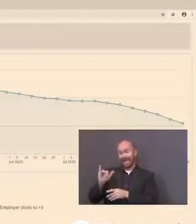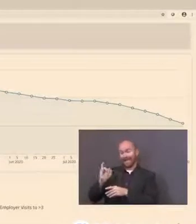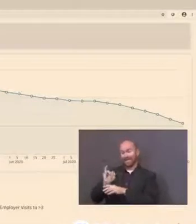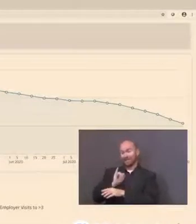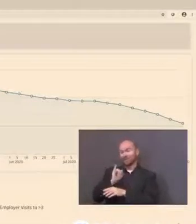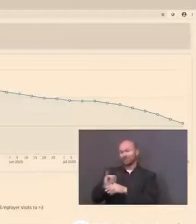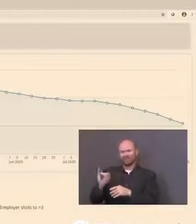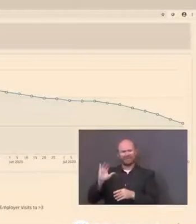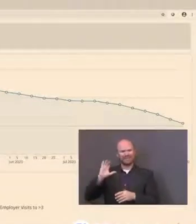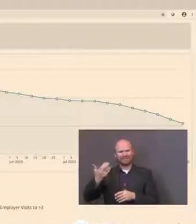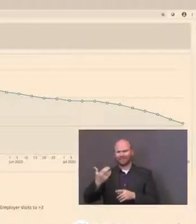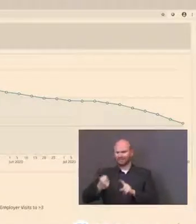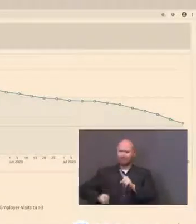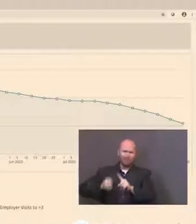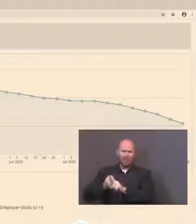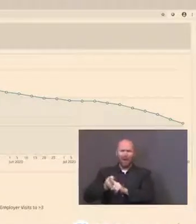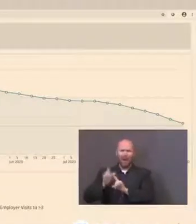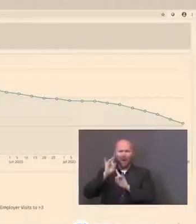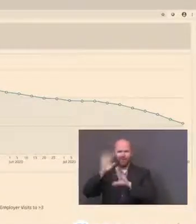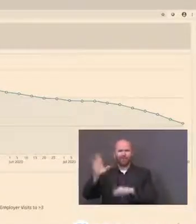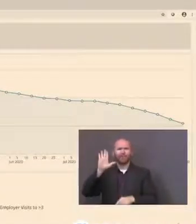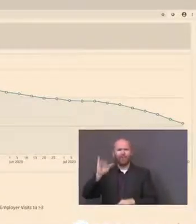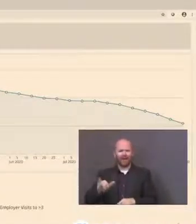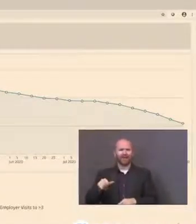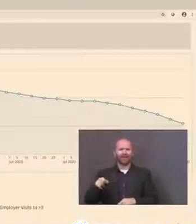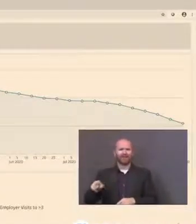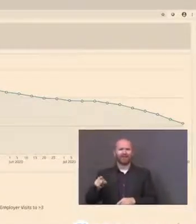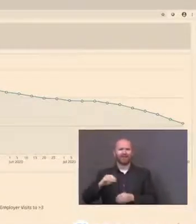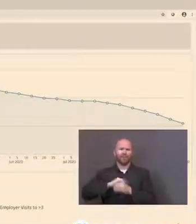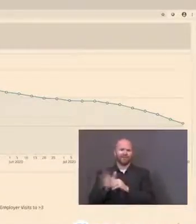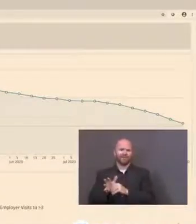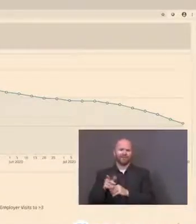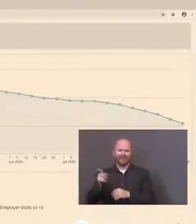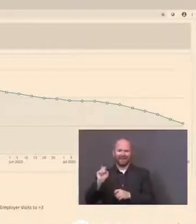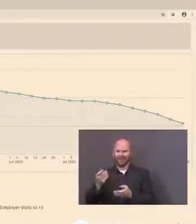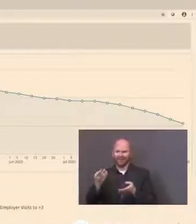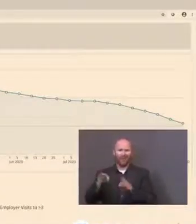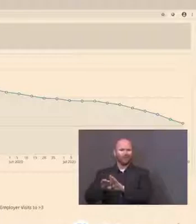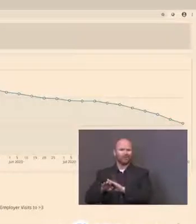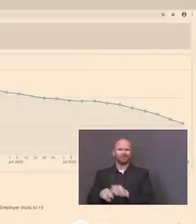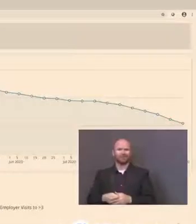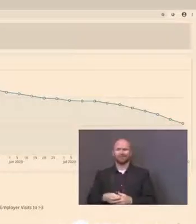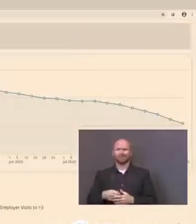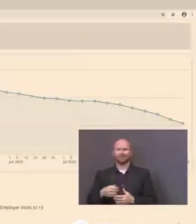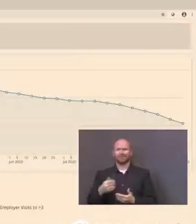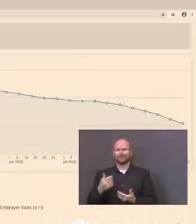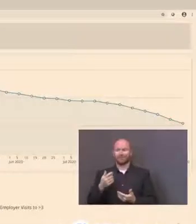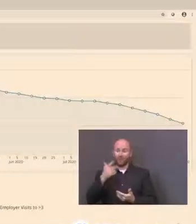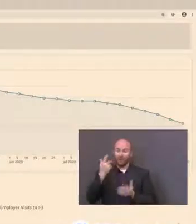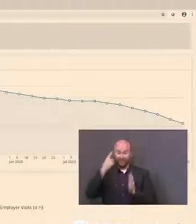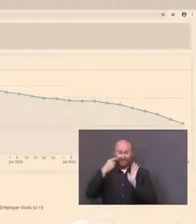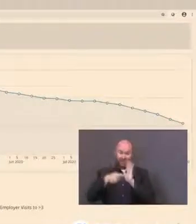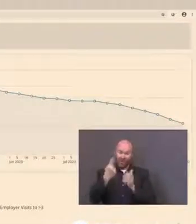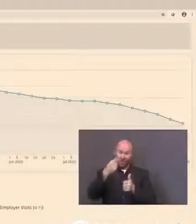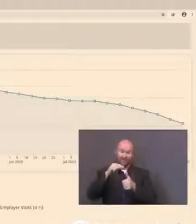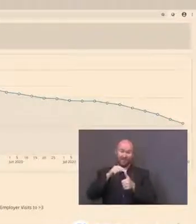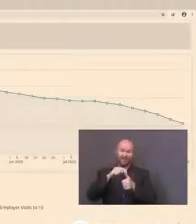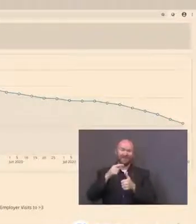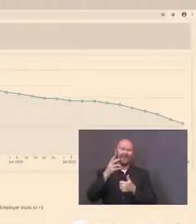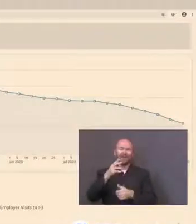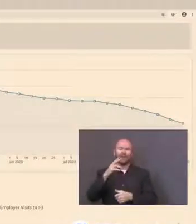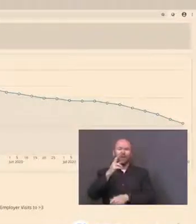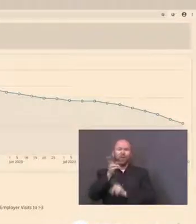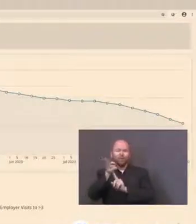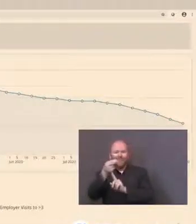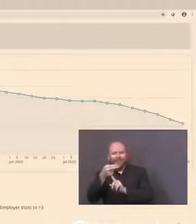in reactivation and creating employment opportunities for them. So, of course, the leisure and hospitality has been hit really hard. We'll be working